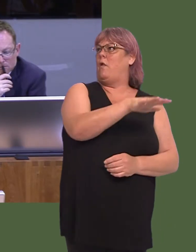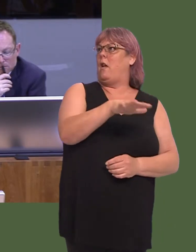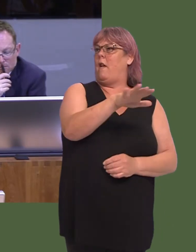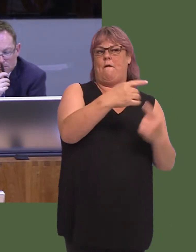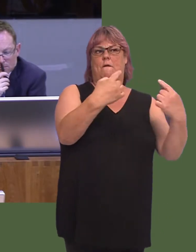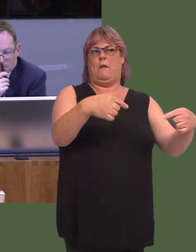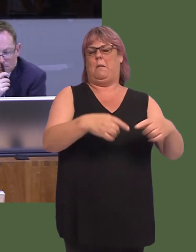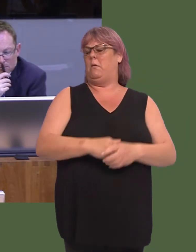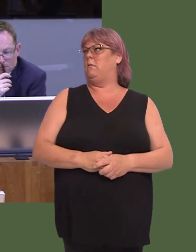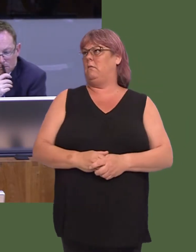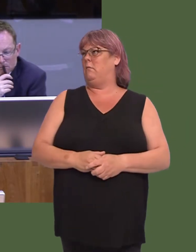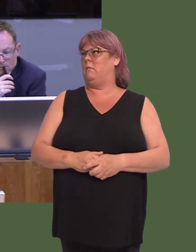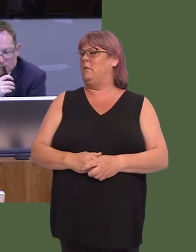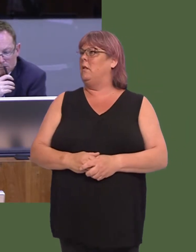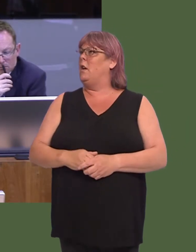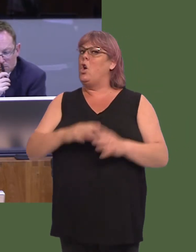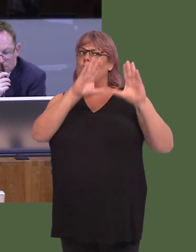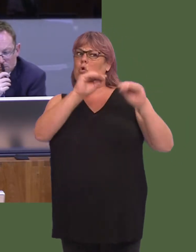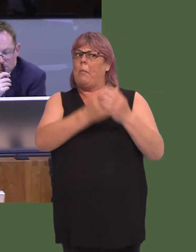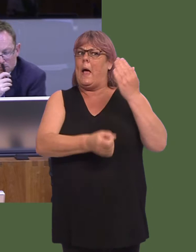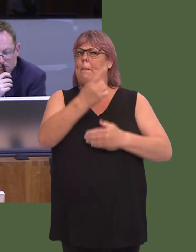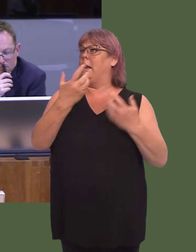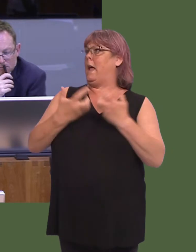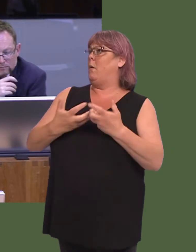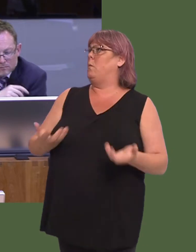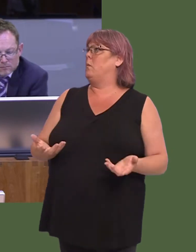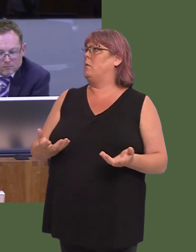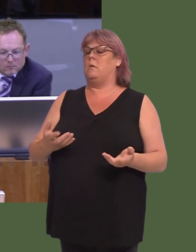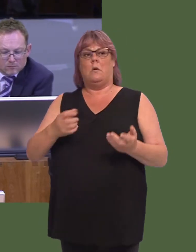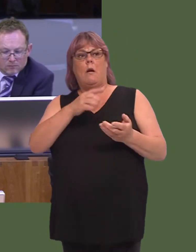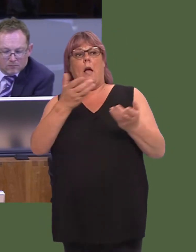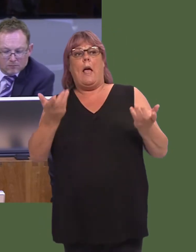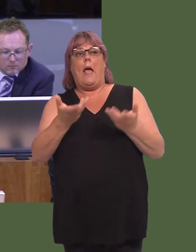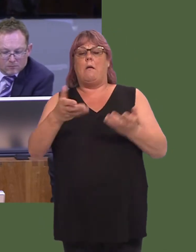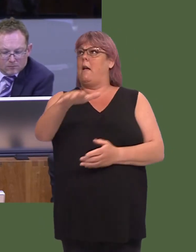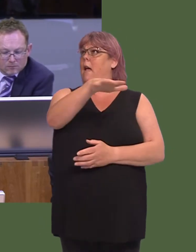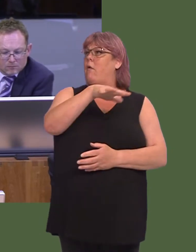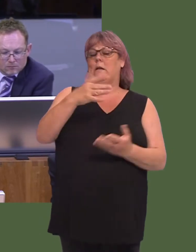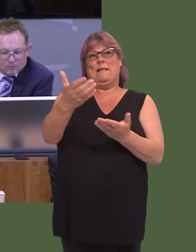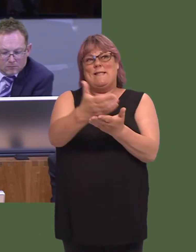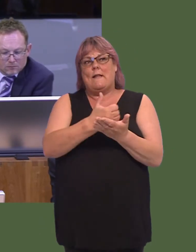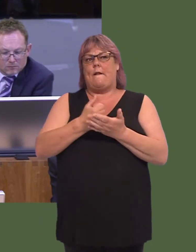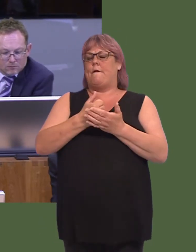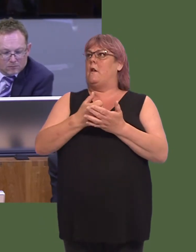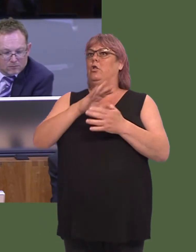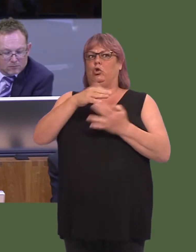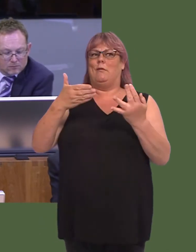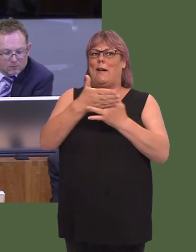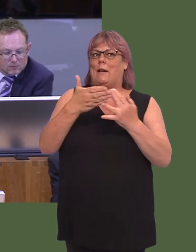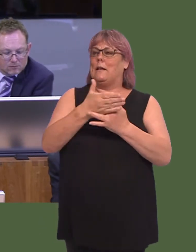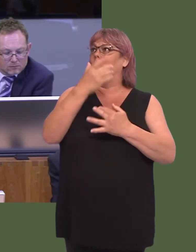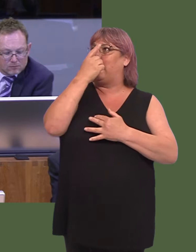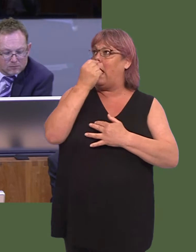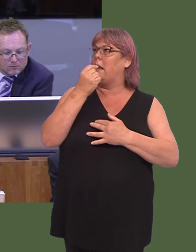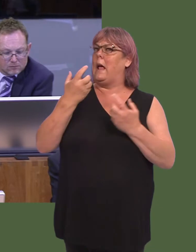so-called playing area available in a housing development. How can we stop that? How can we make safe play areas that small kids can